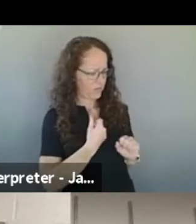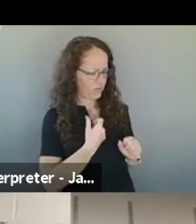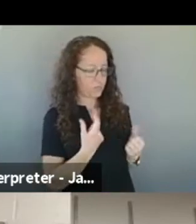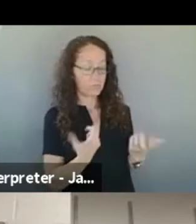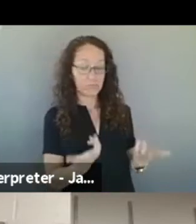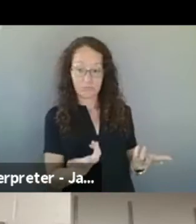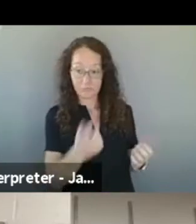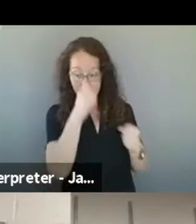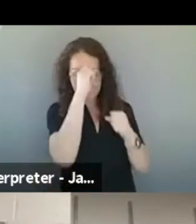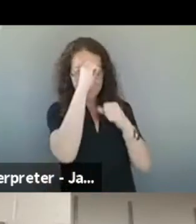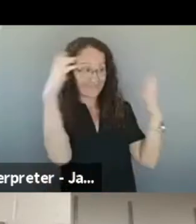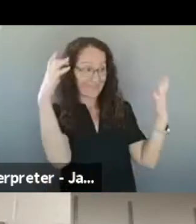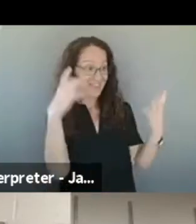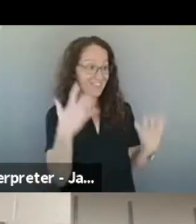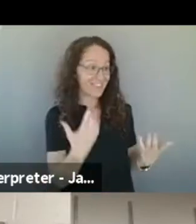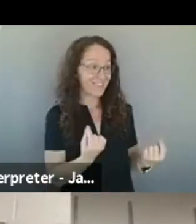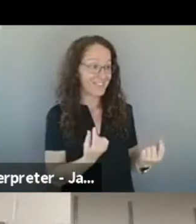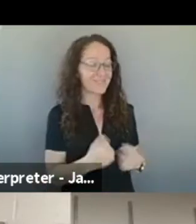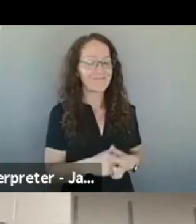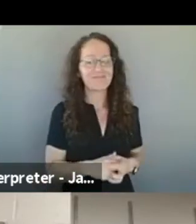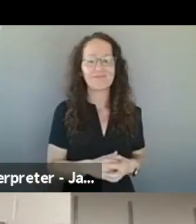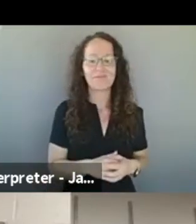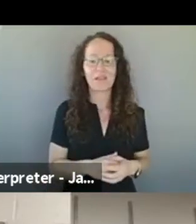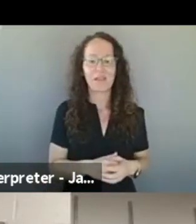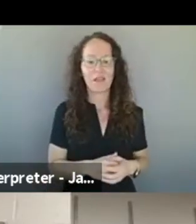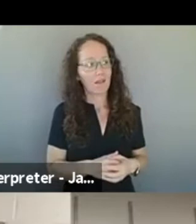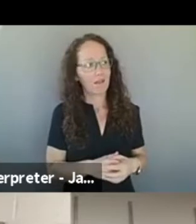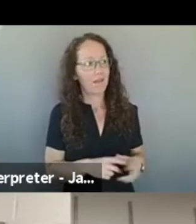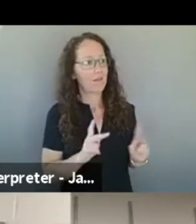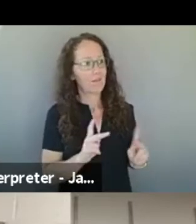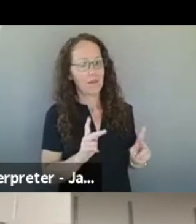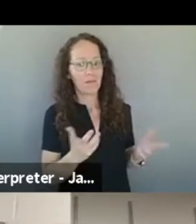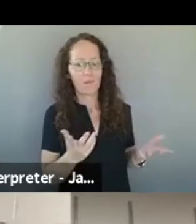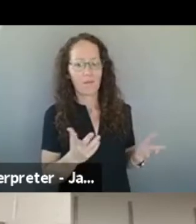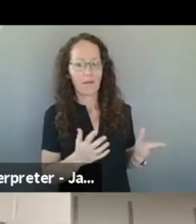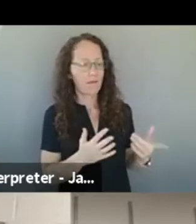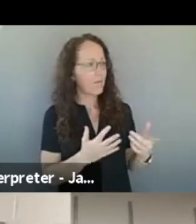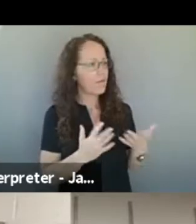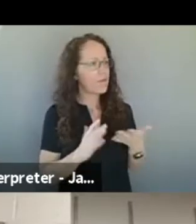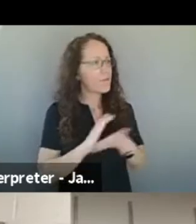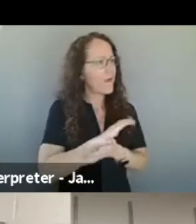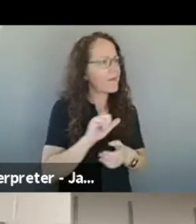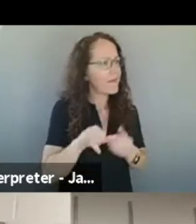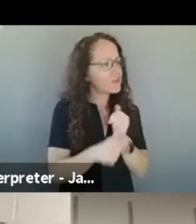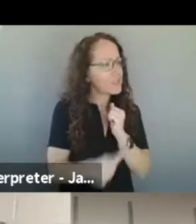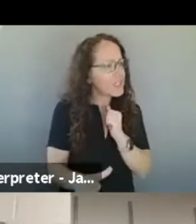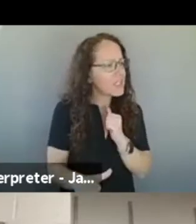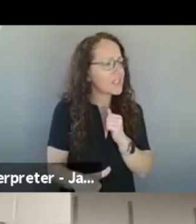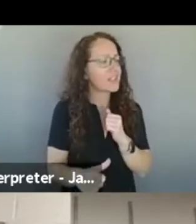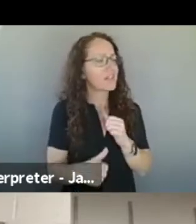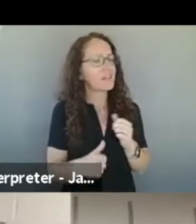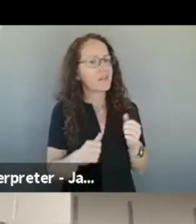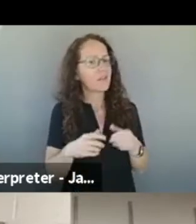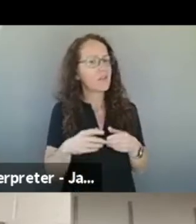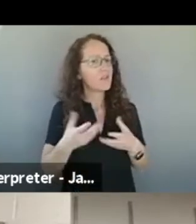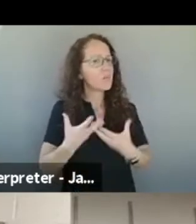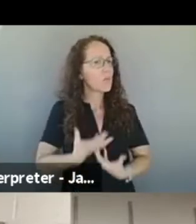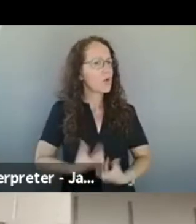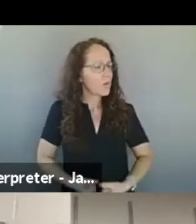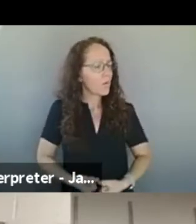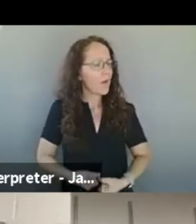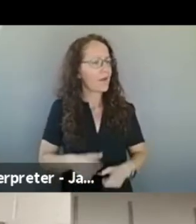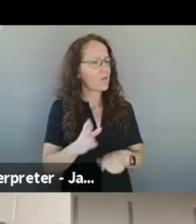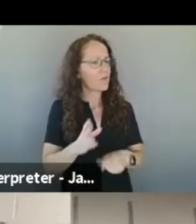I would imagine people told her, hide that shit, put it away, do something, medicate it, do something, but do something to